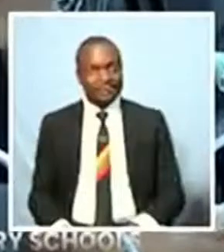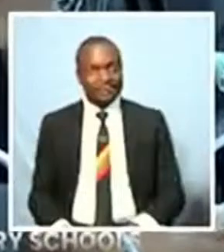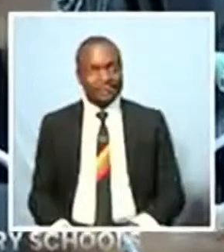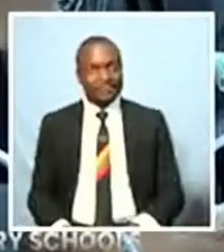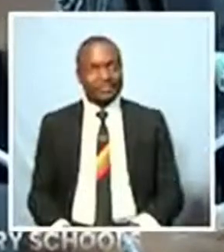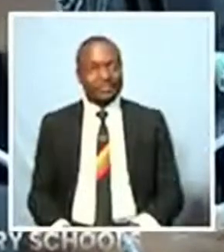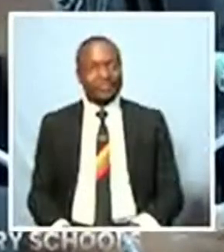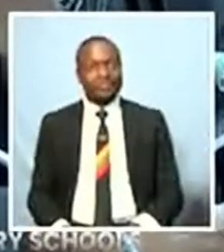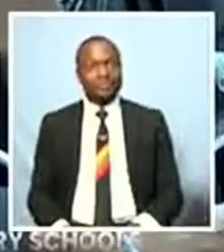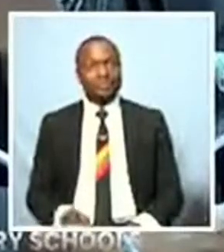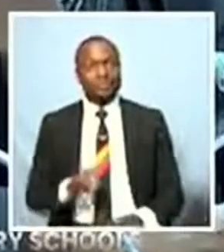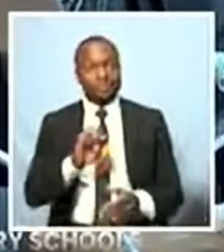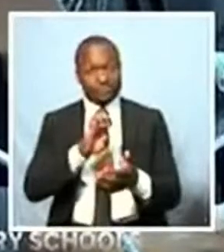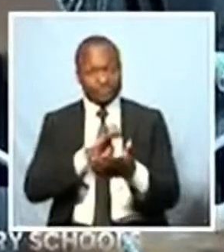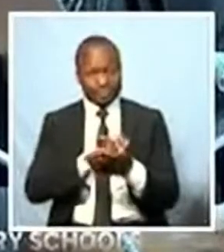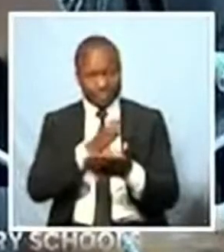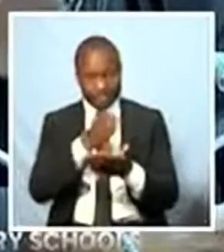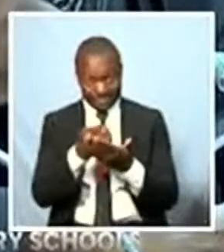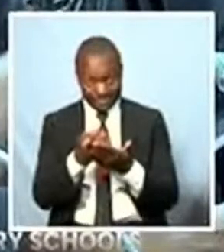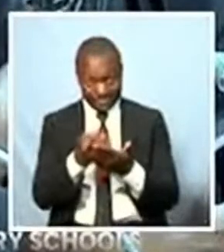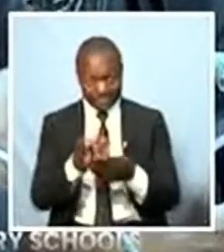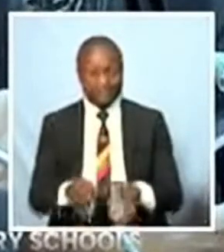So, Prof,